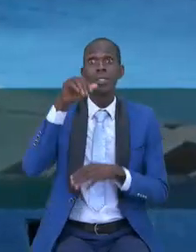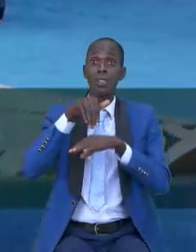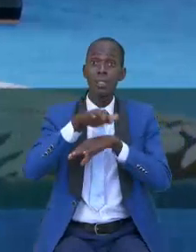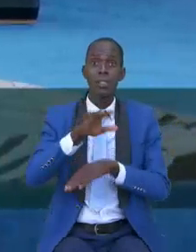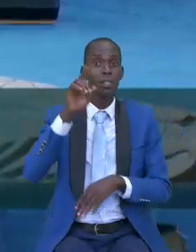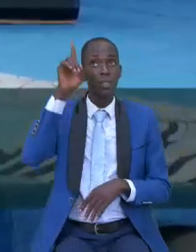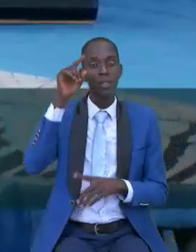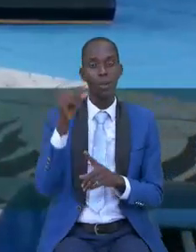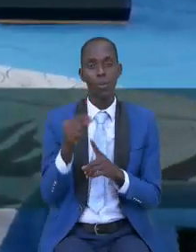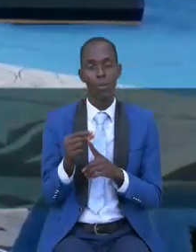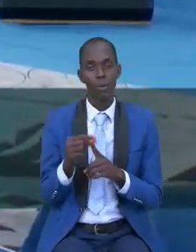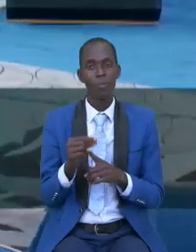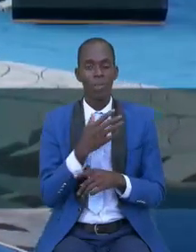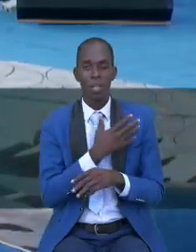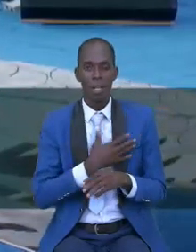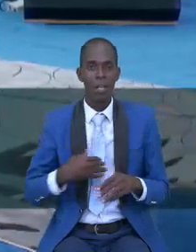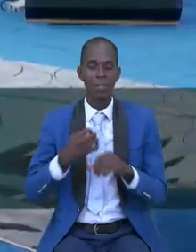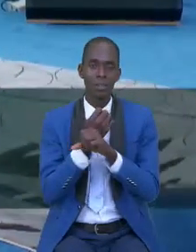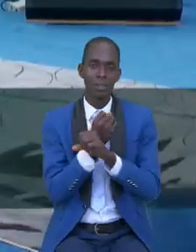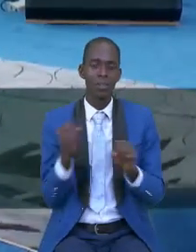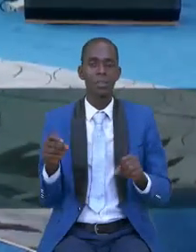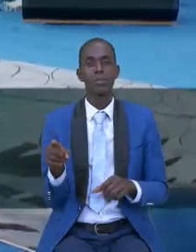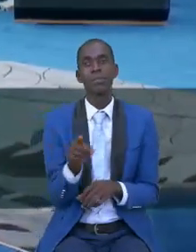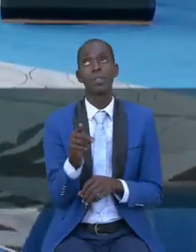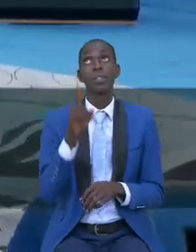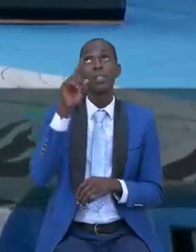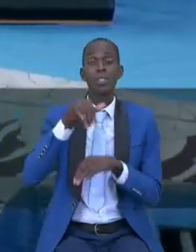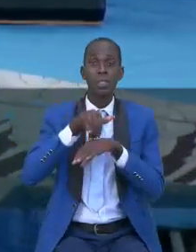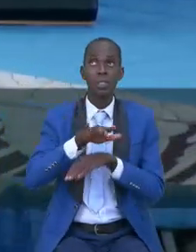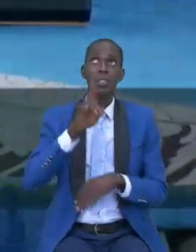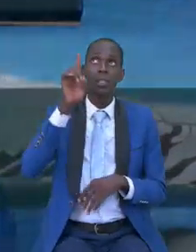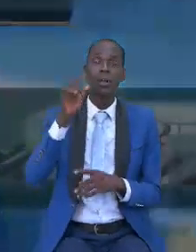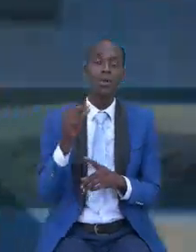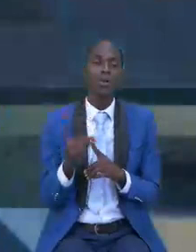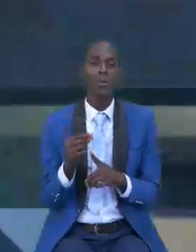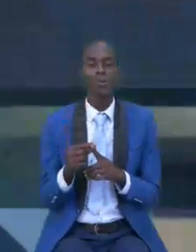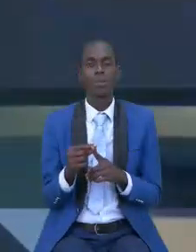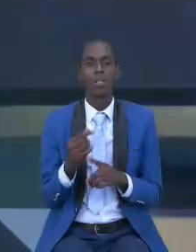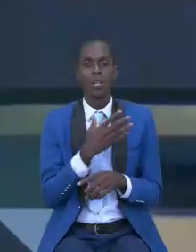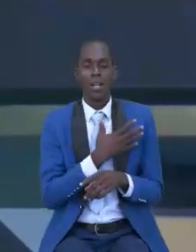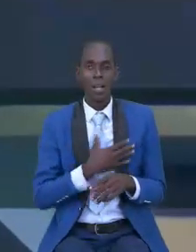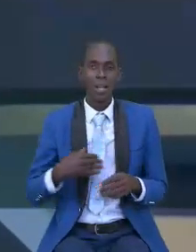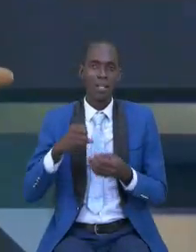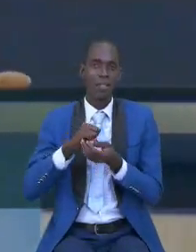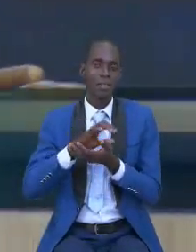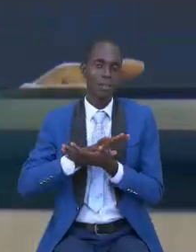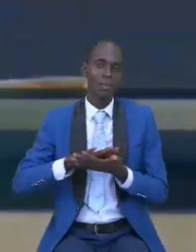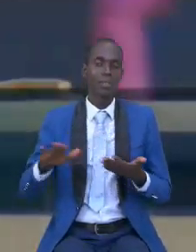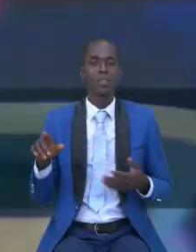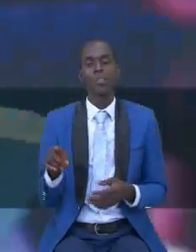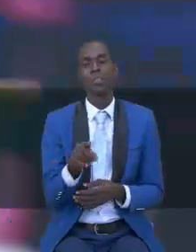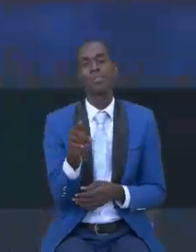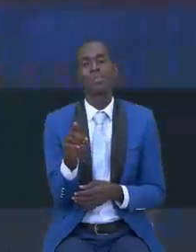his word and saved them. He sent his word and sanctified